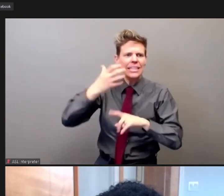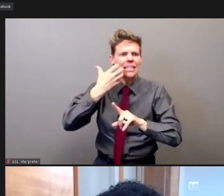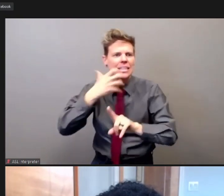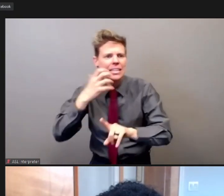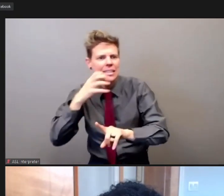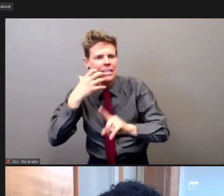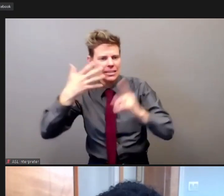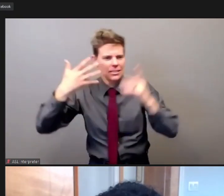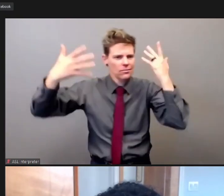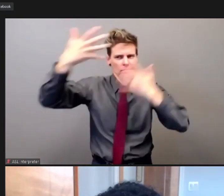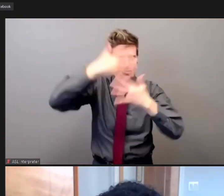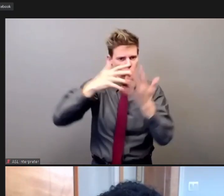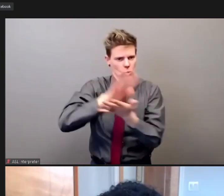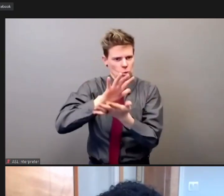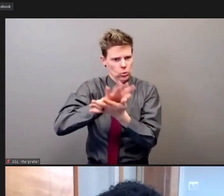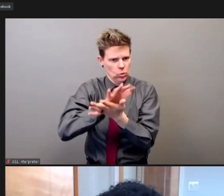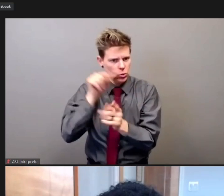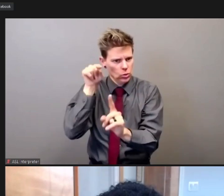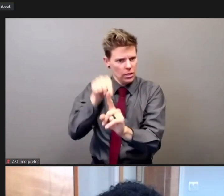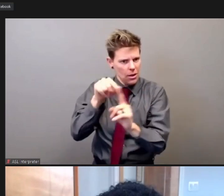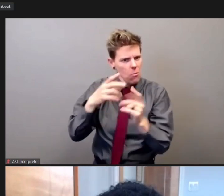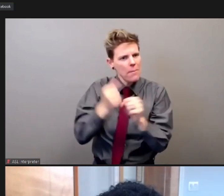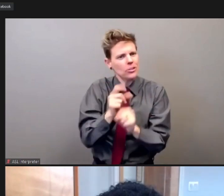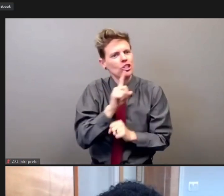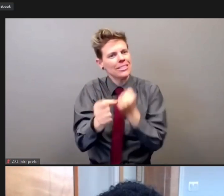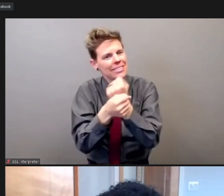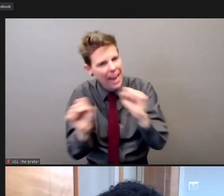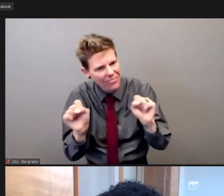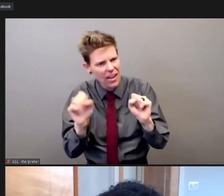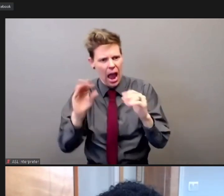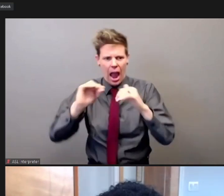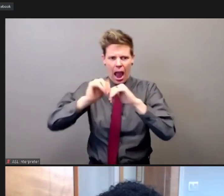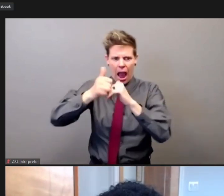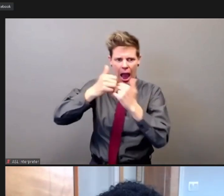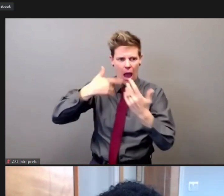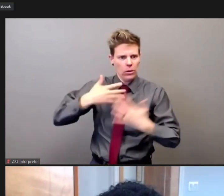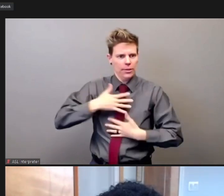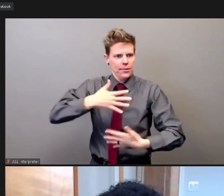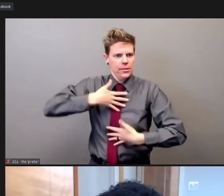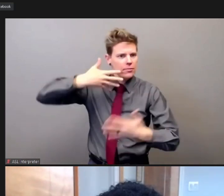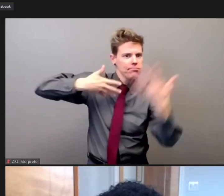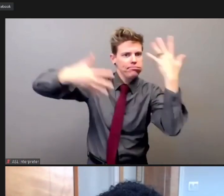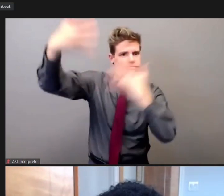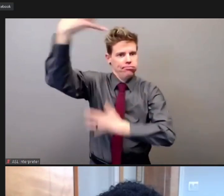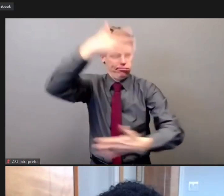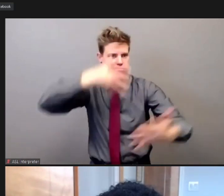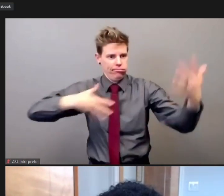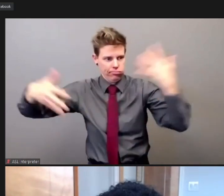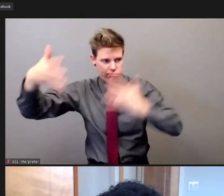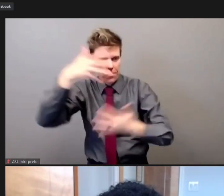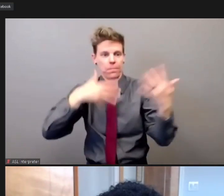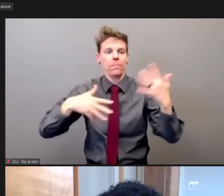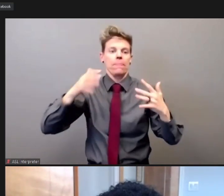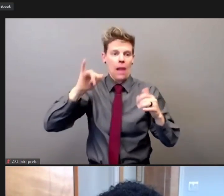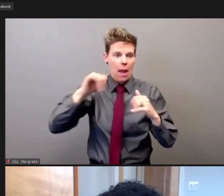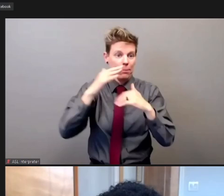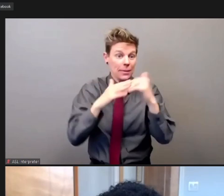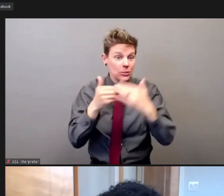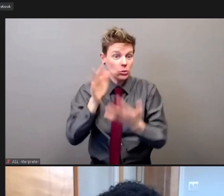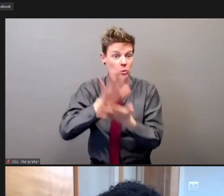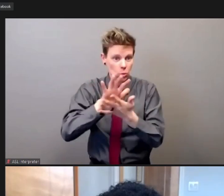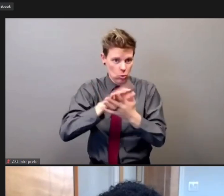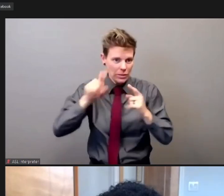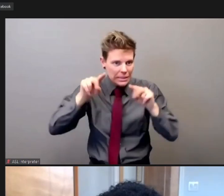more of. That this ecosystem, including having which I think will likely be a high